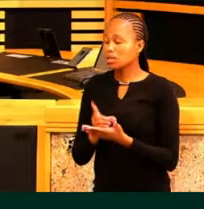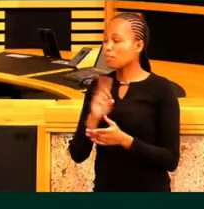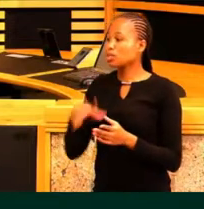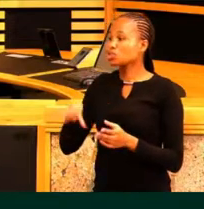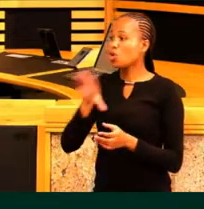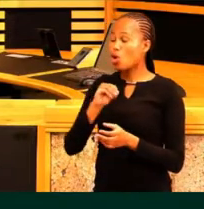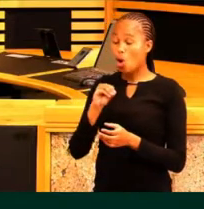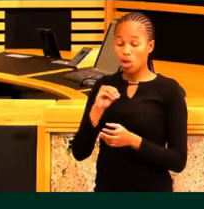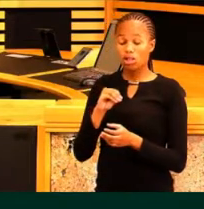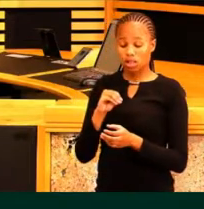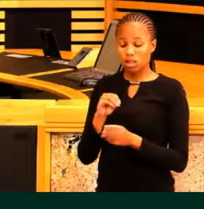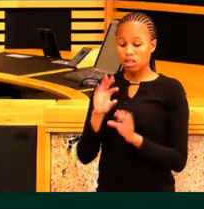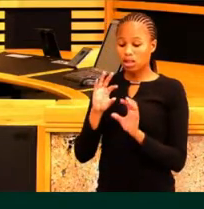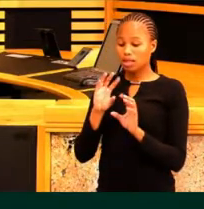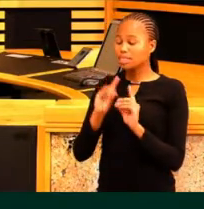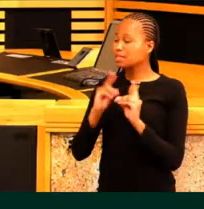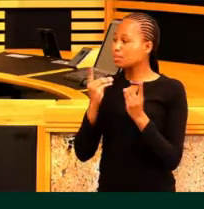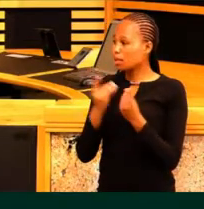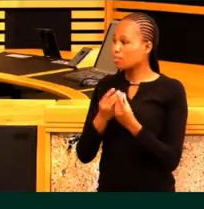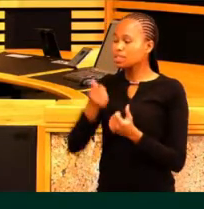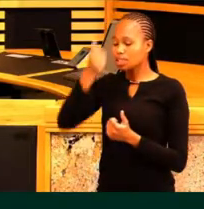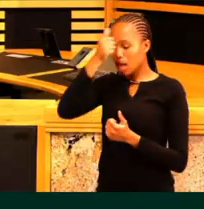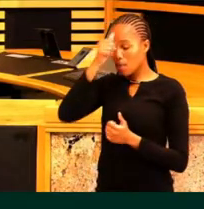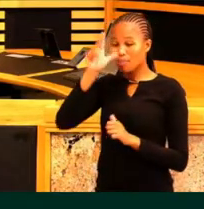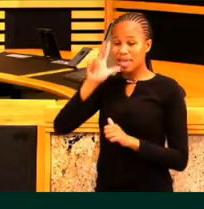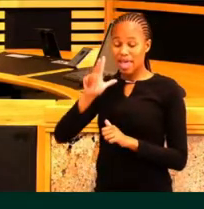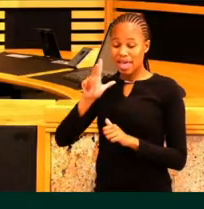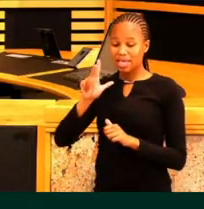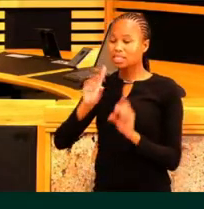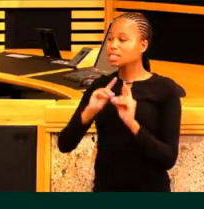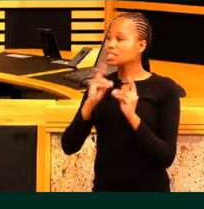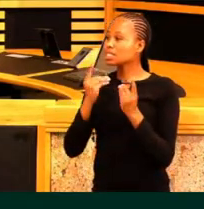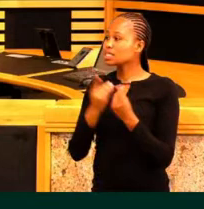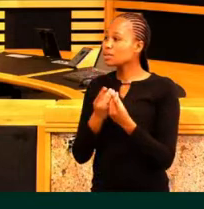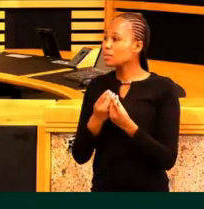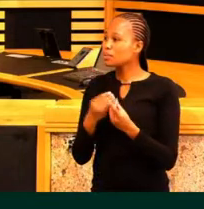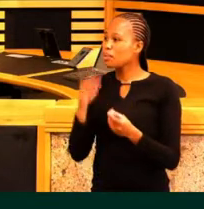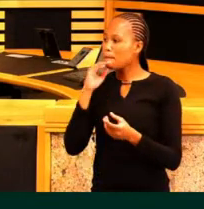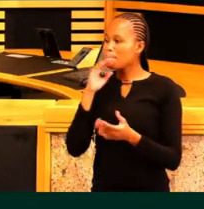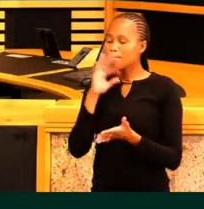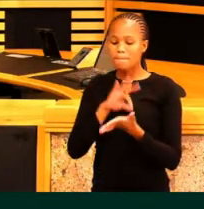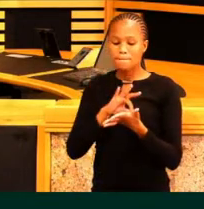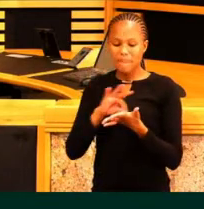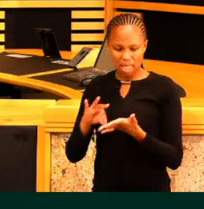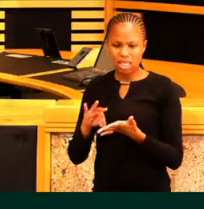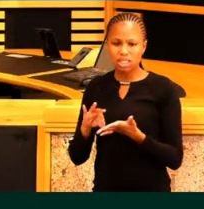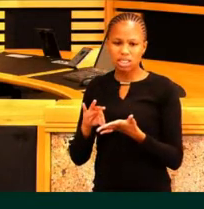departments are away eight government departments out of 13 are clean